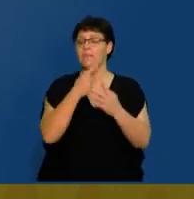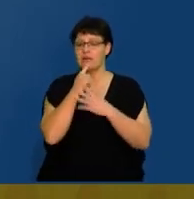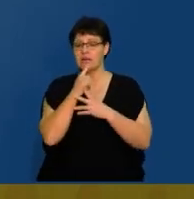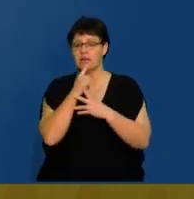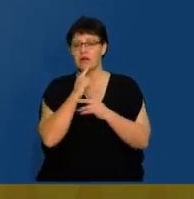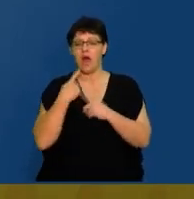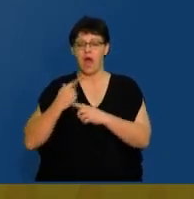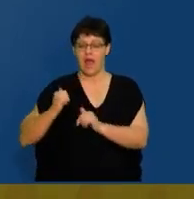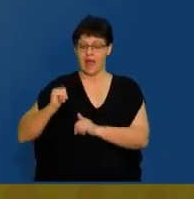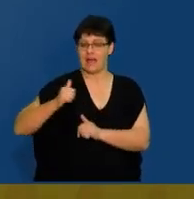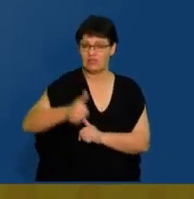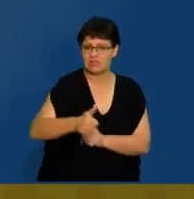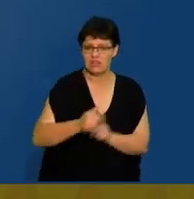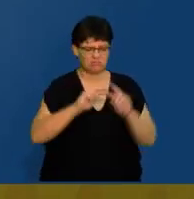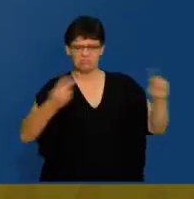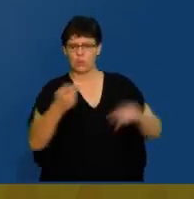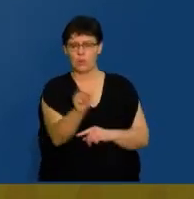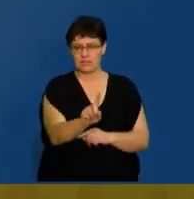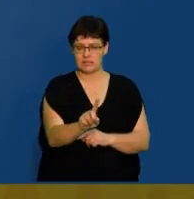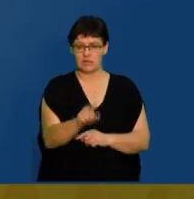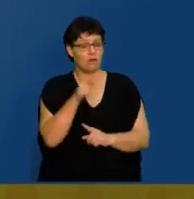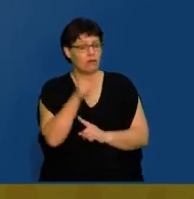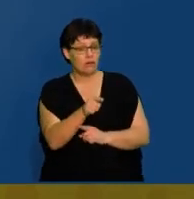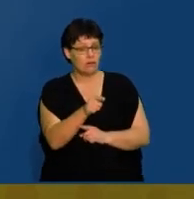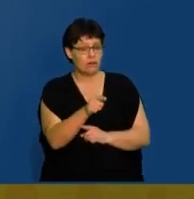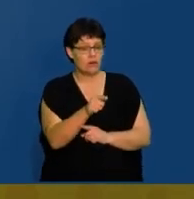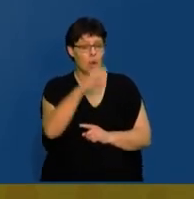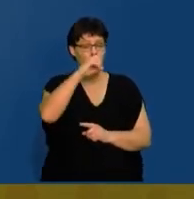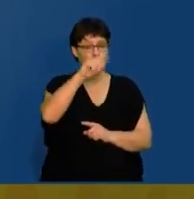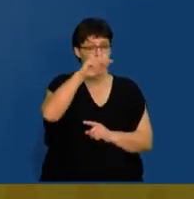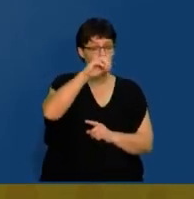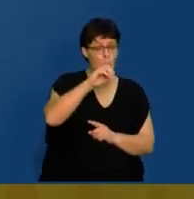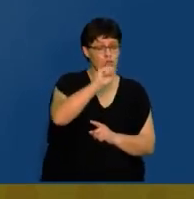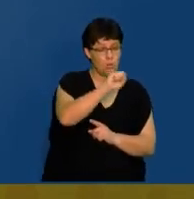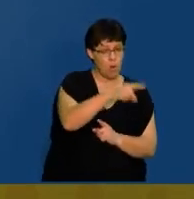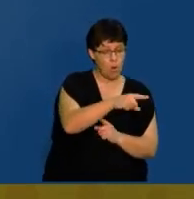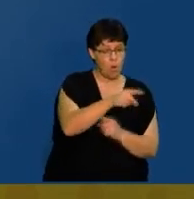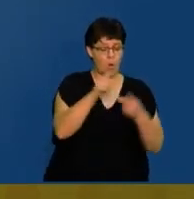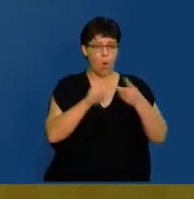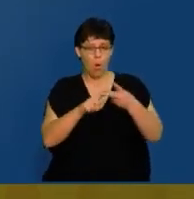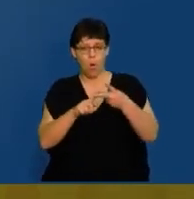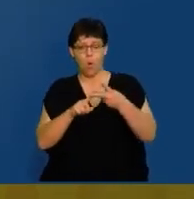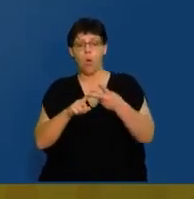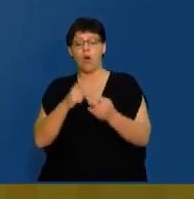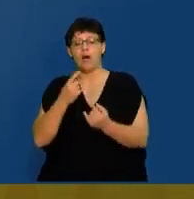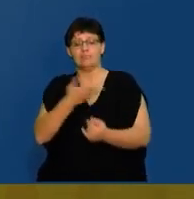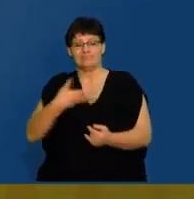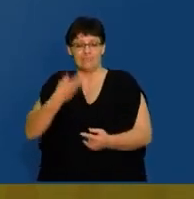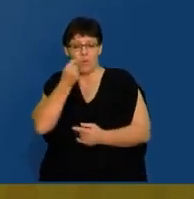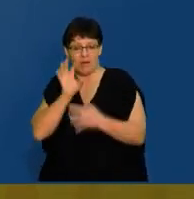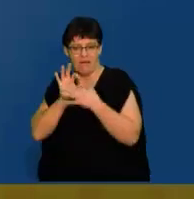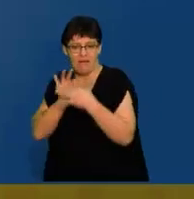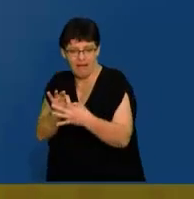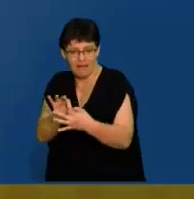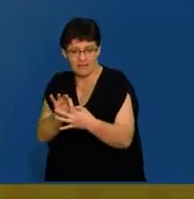of inheritance. By that I mean, is it an autosomal condition or a sex-linked condition,